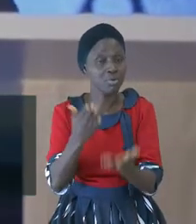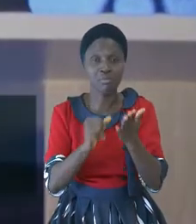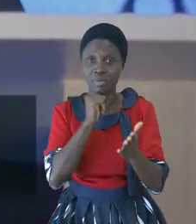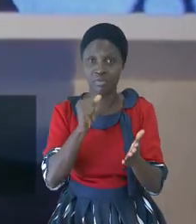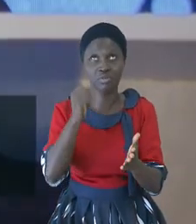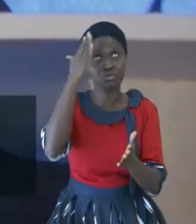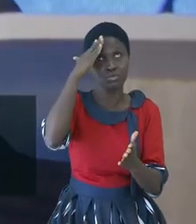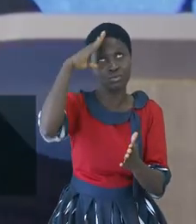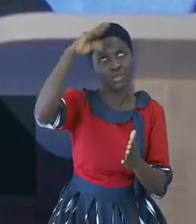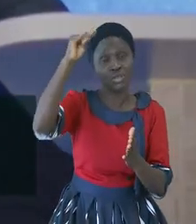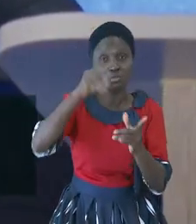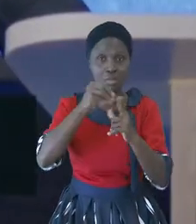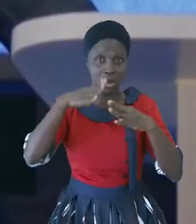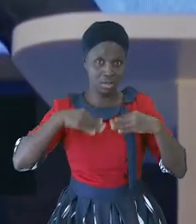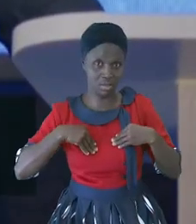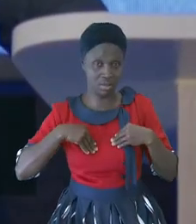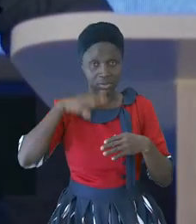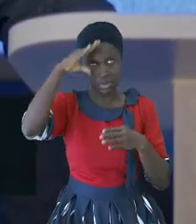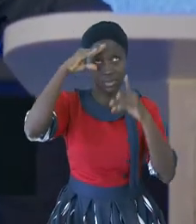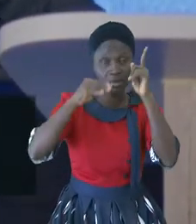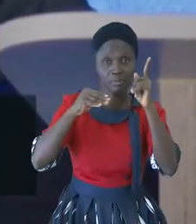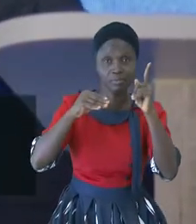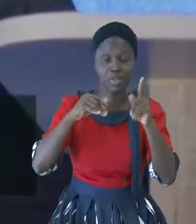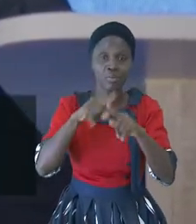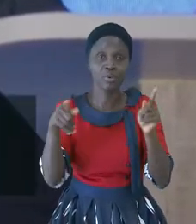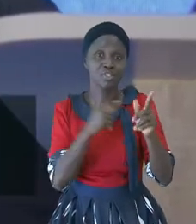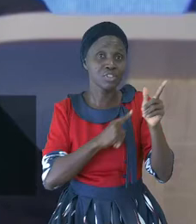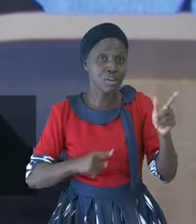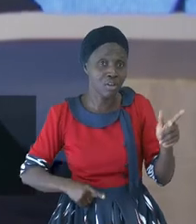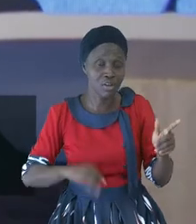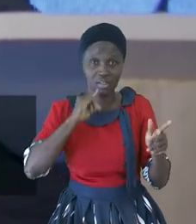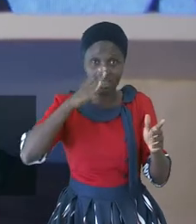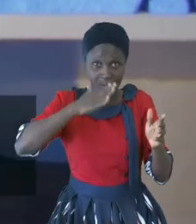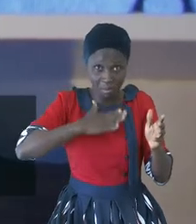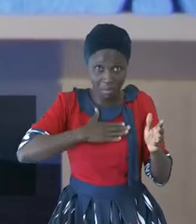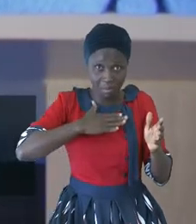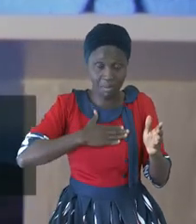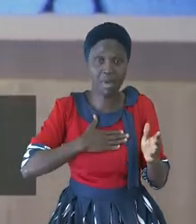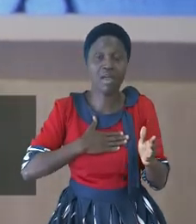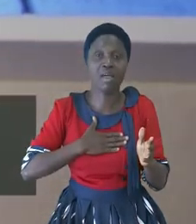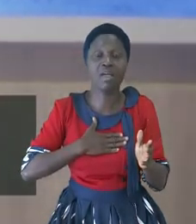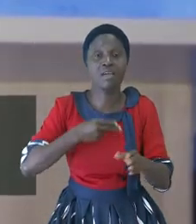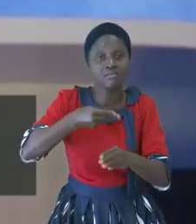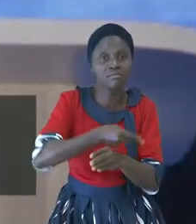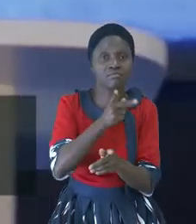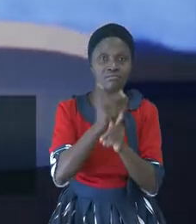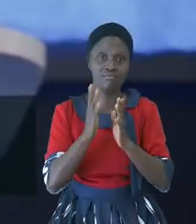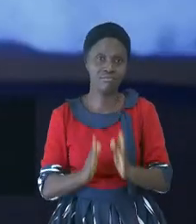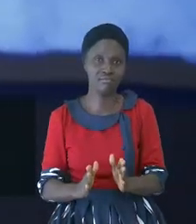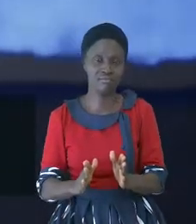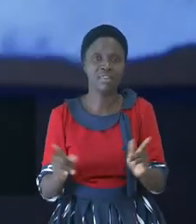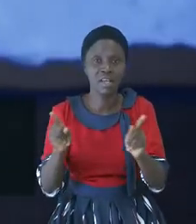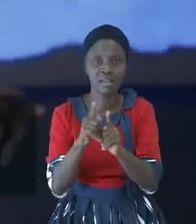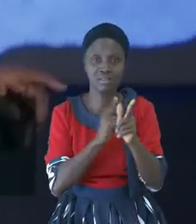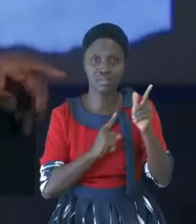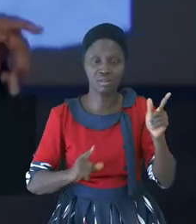accept him. But the Lord is my shepherd. As the Lord